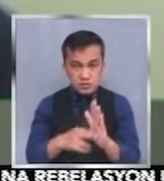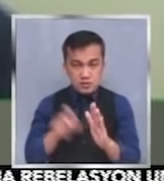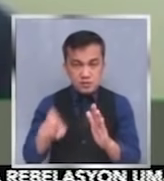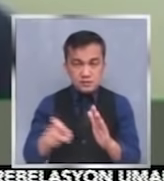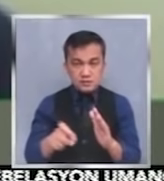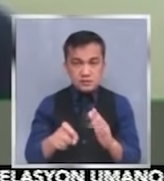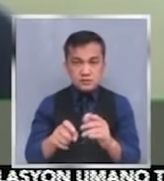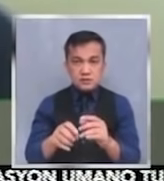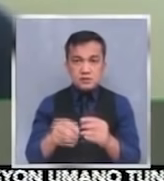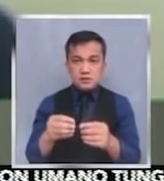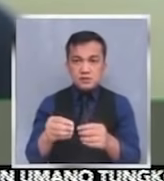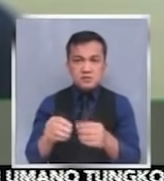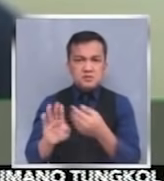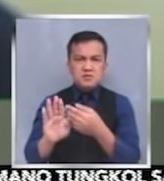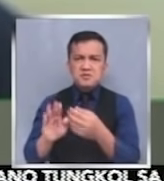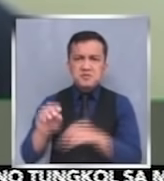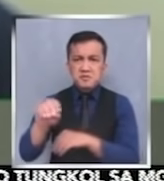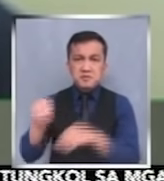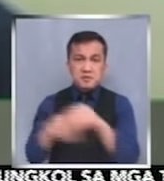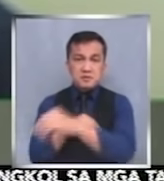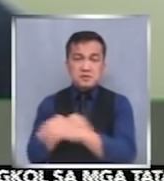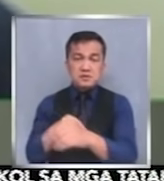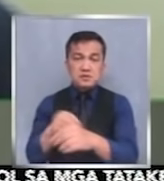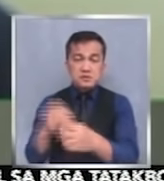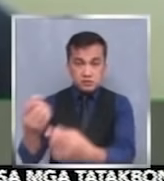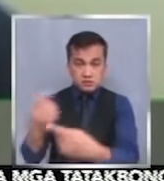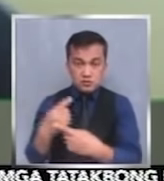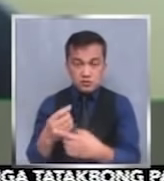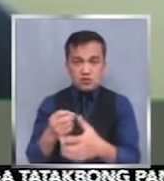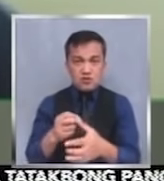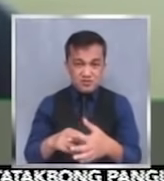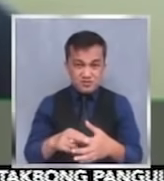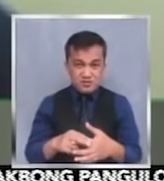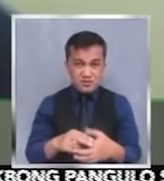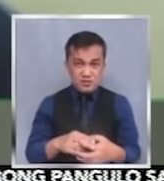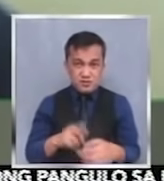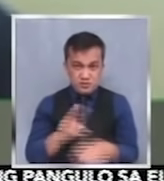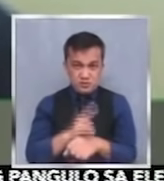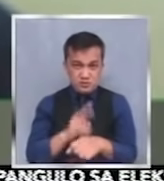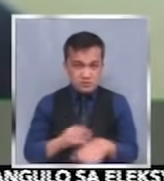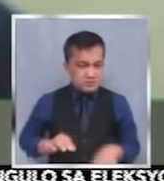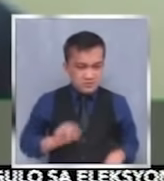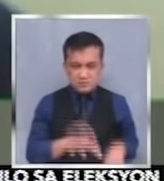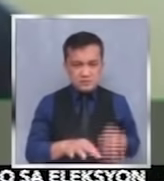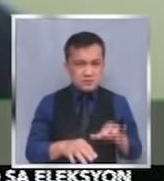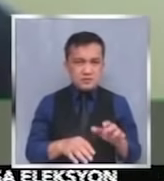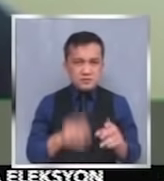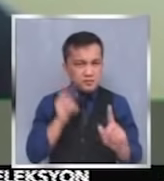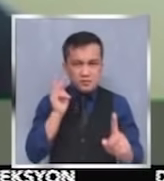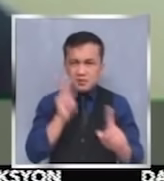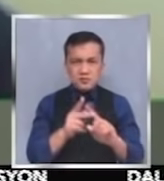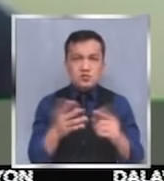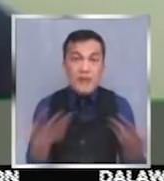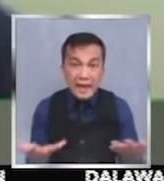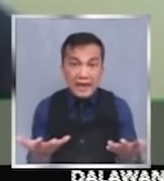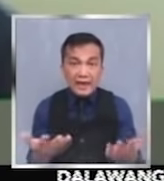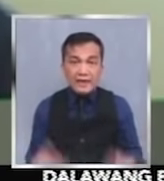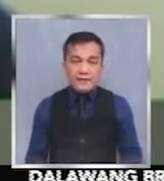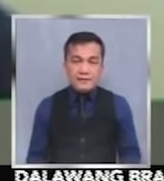donor, the individual donors, or that you're supposed to use it for some charitable purpose. Wala, walang ganyan. The only rule that there